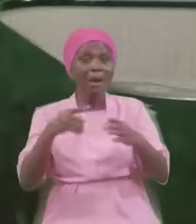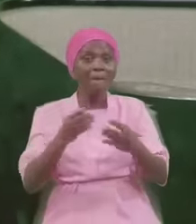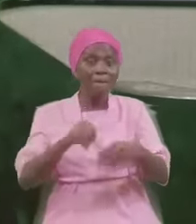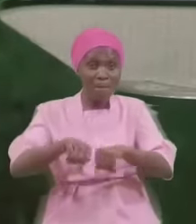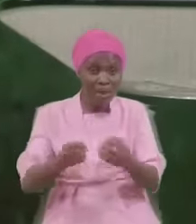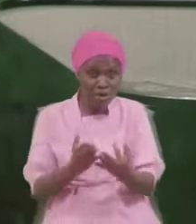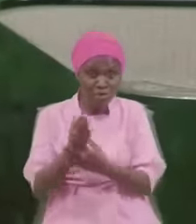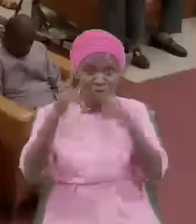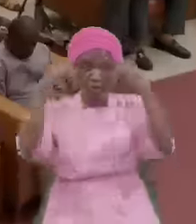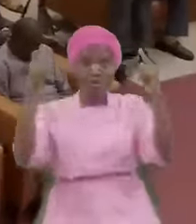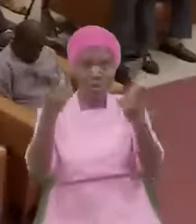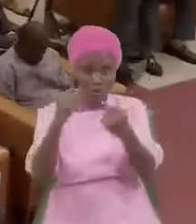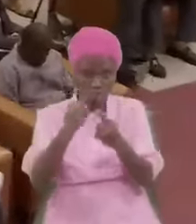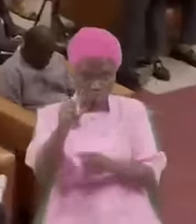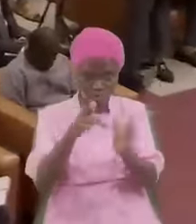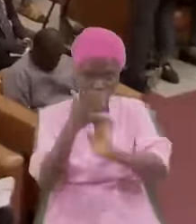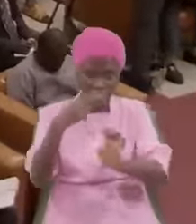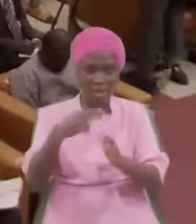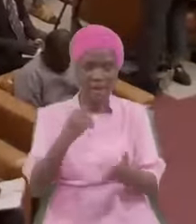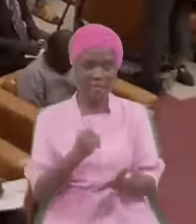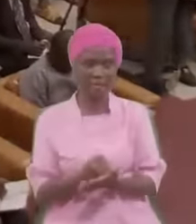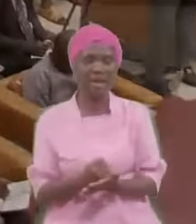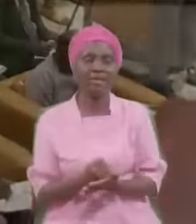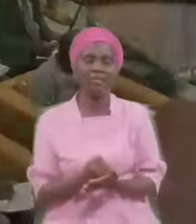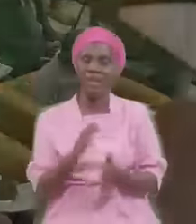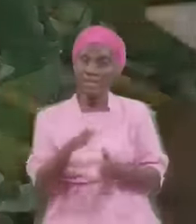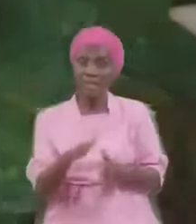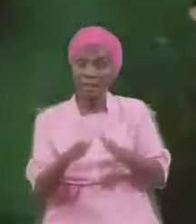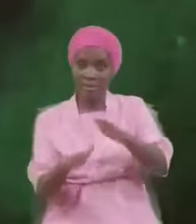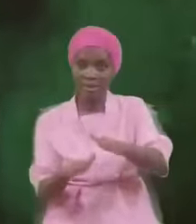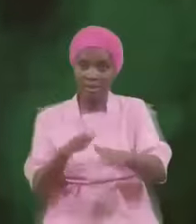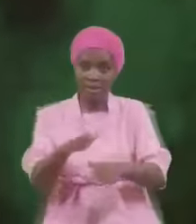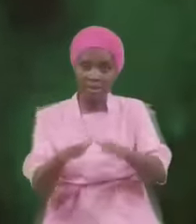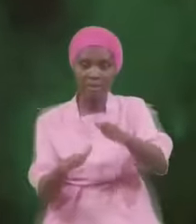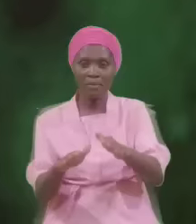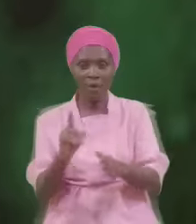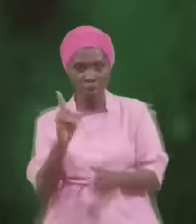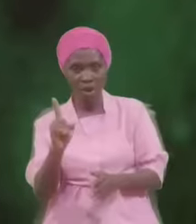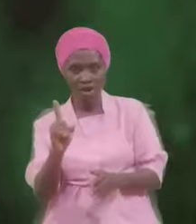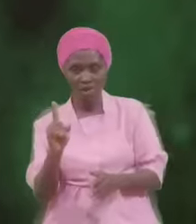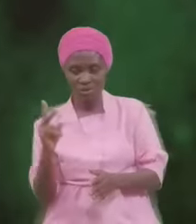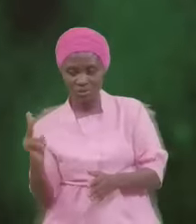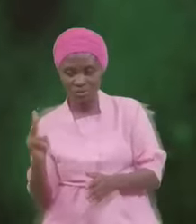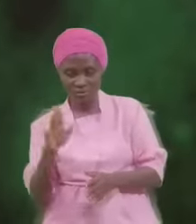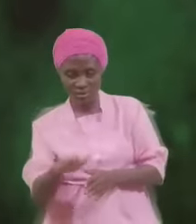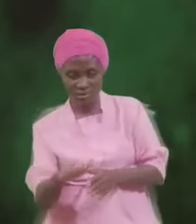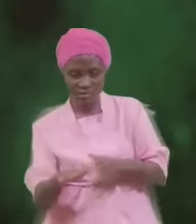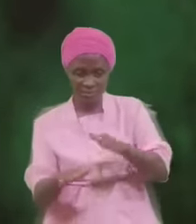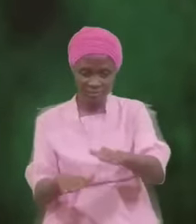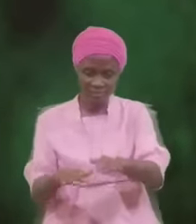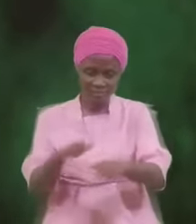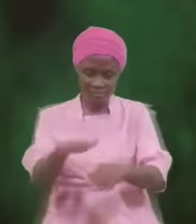in Jesus' name. Step by step. One, two, three,